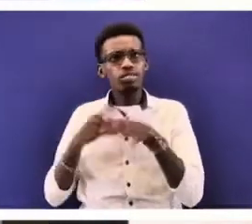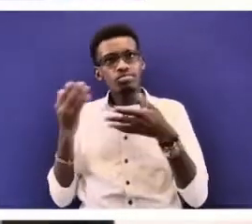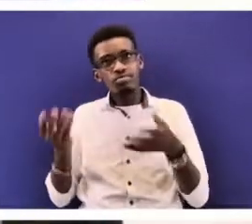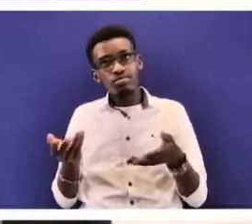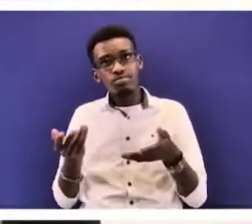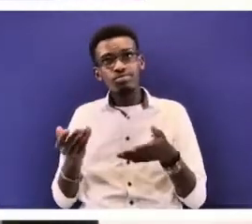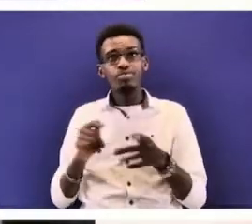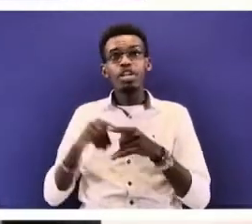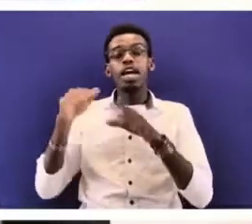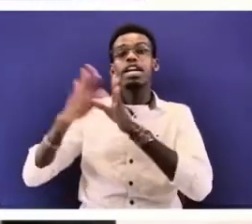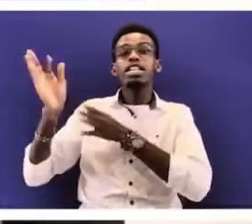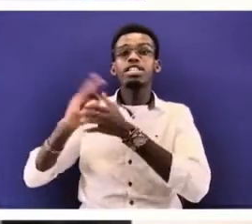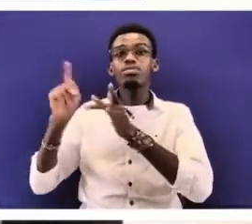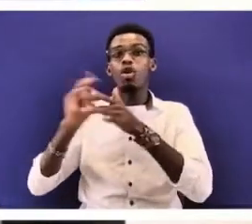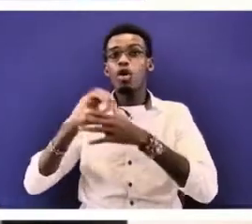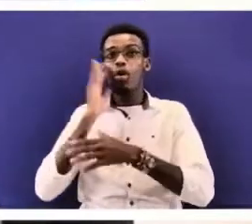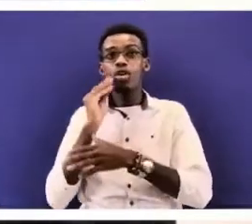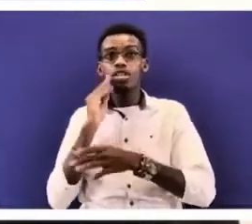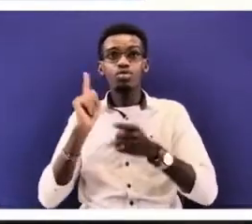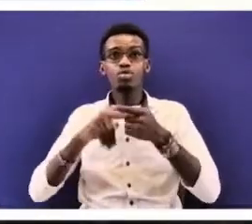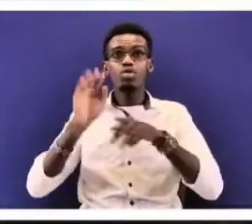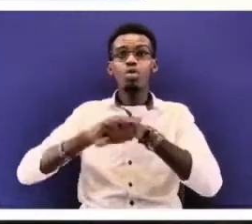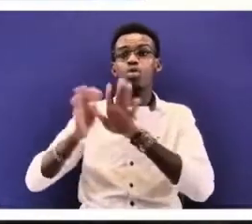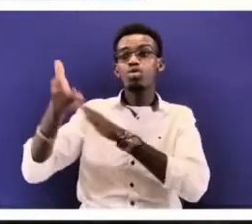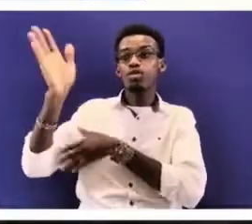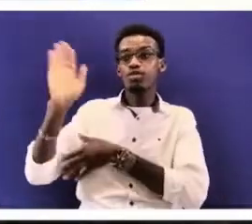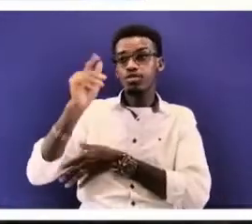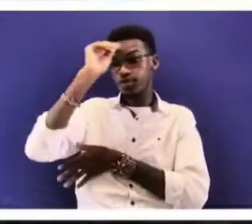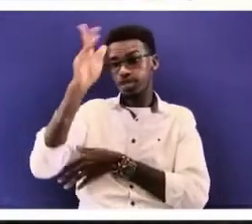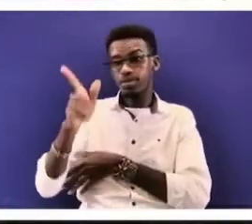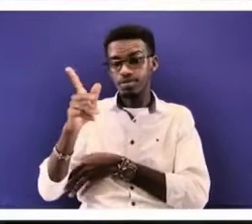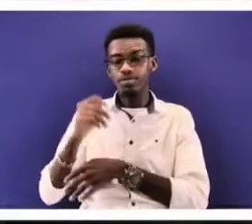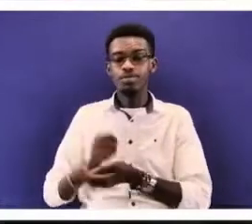you experienced the goodness of God.